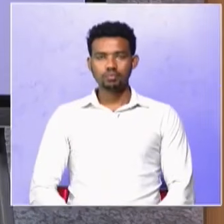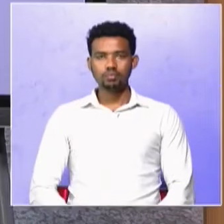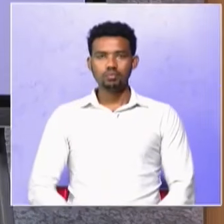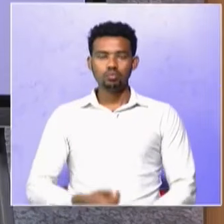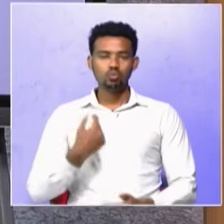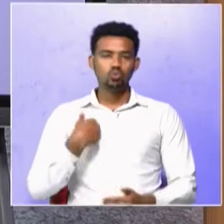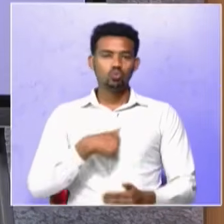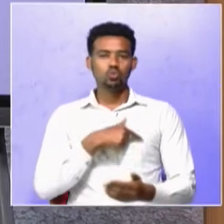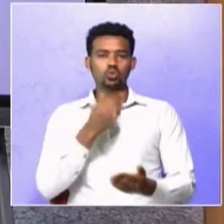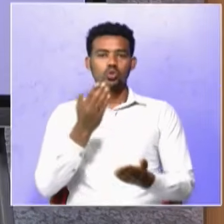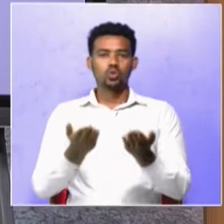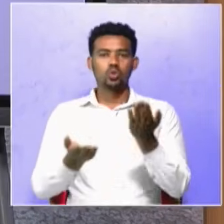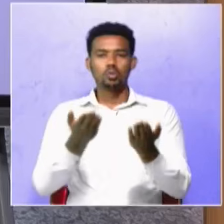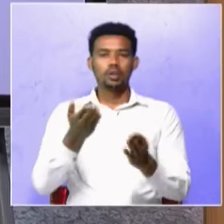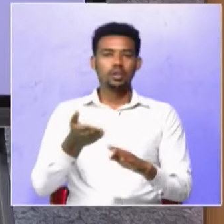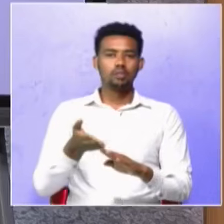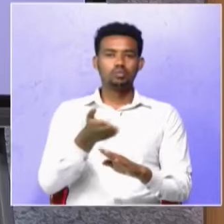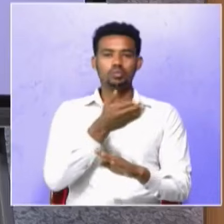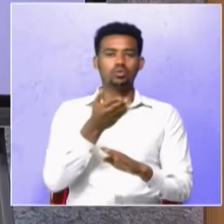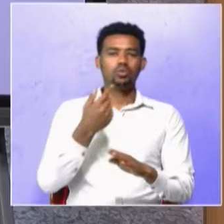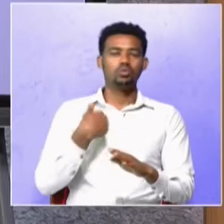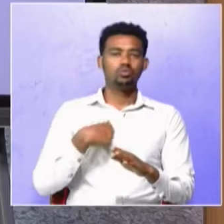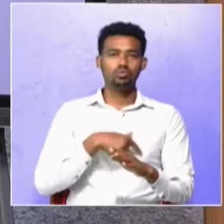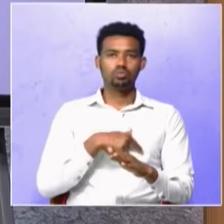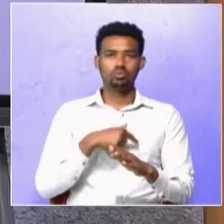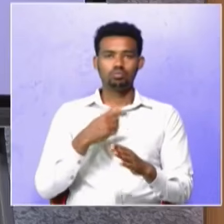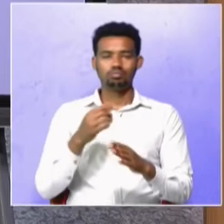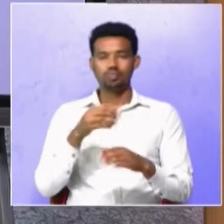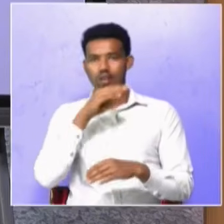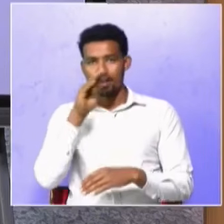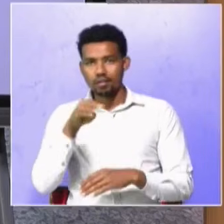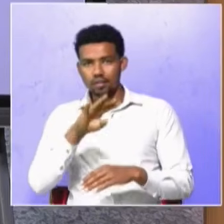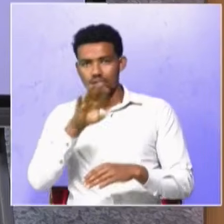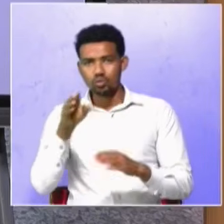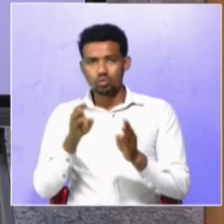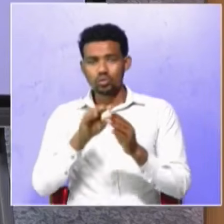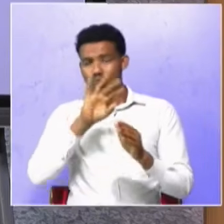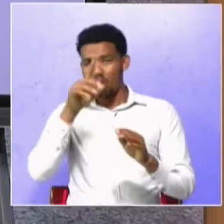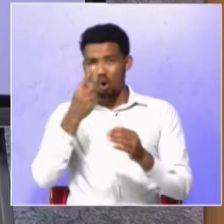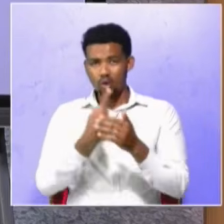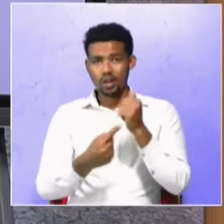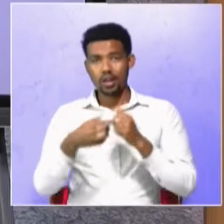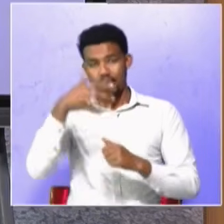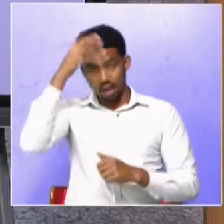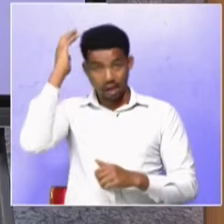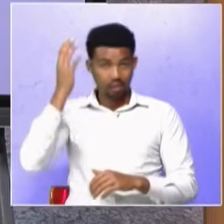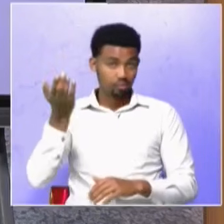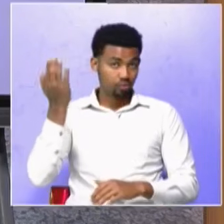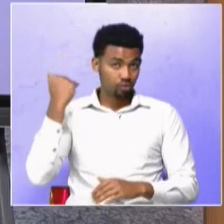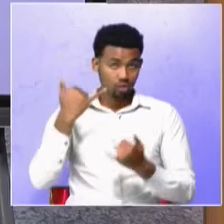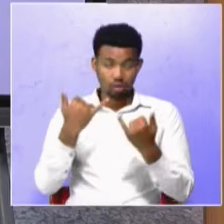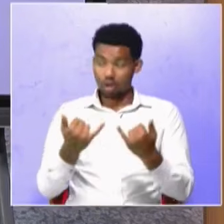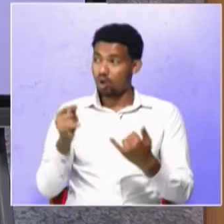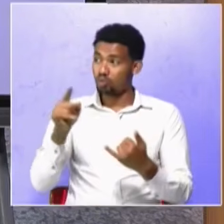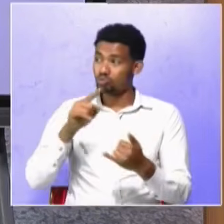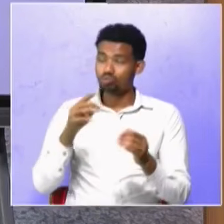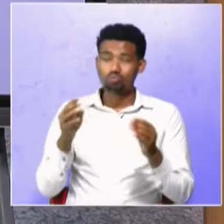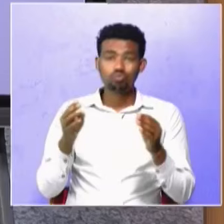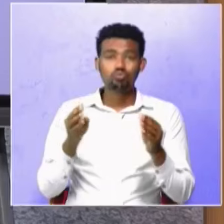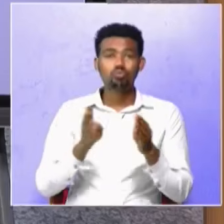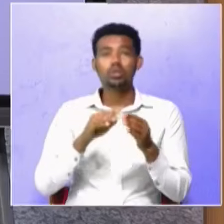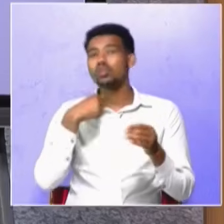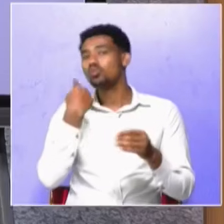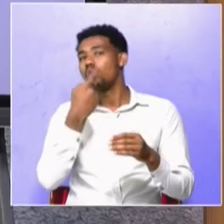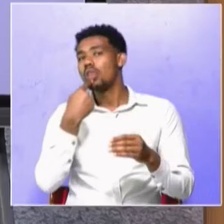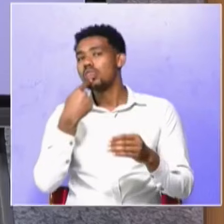are comparing before, when we compare elephant with only with what? Lion. But here, with what?